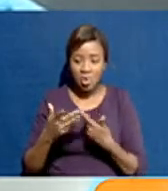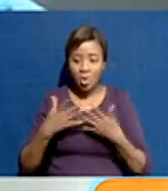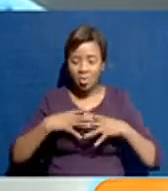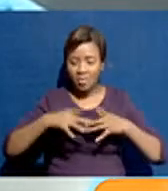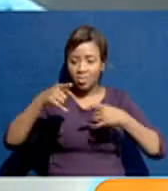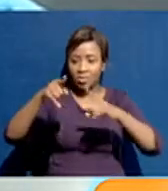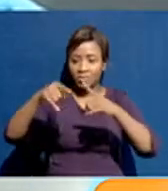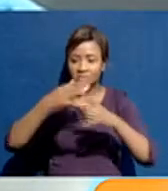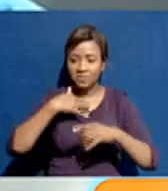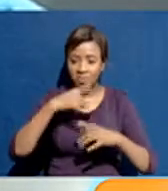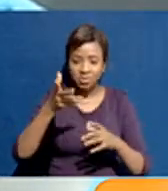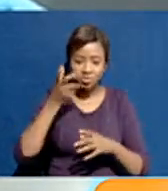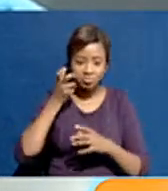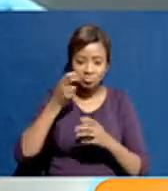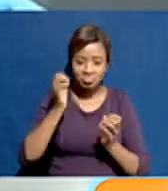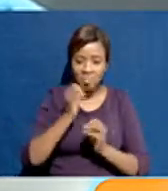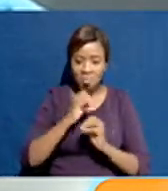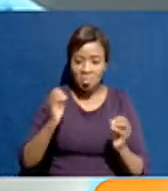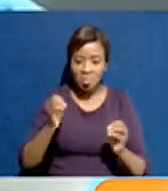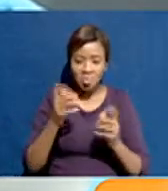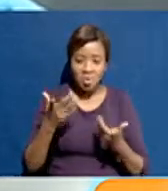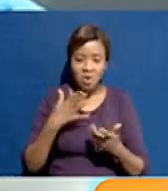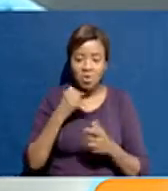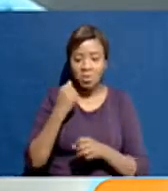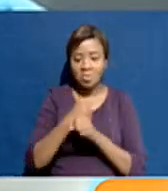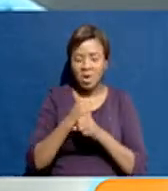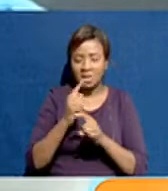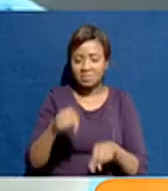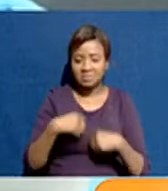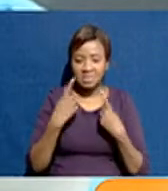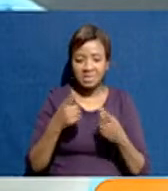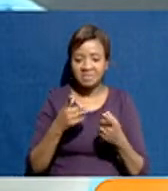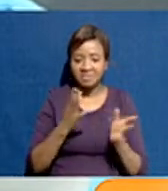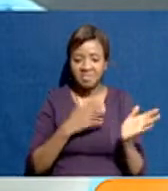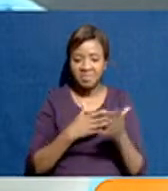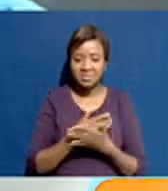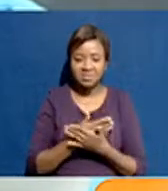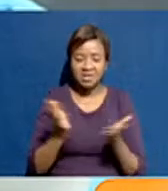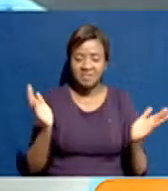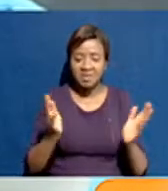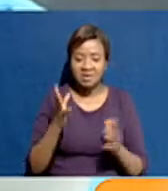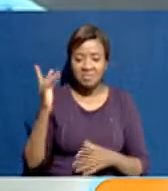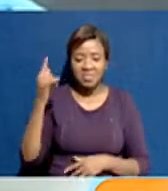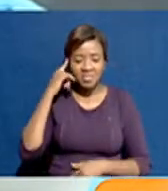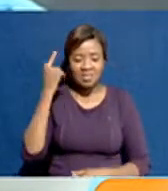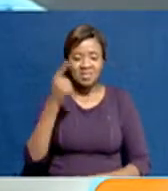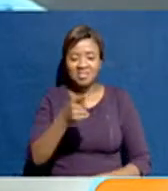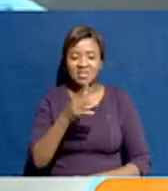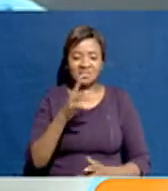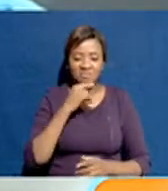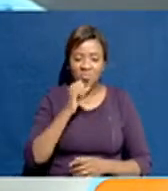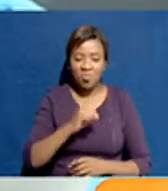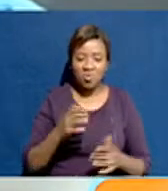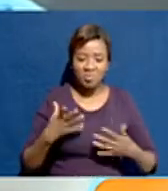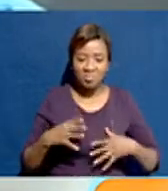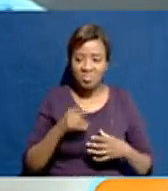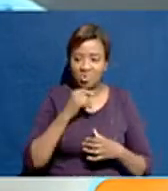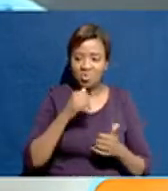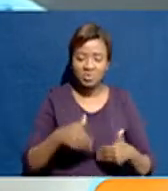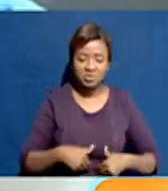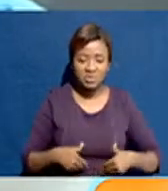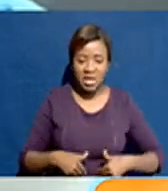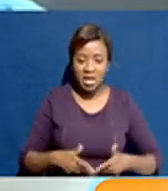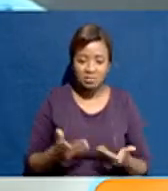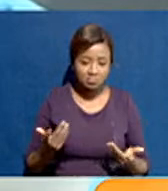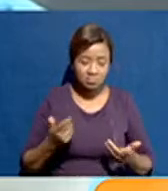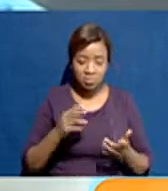listen? And they want to do their own things, like what Lucy is saying, that some of those things are like, they're for old people, they're not for young people. Is it a disconnect between